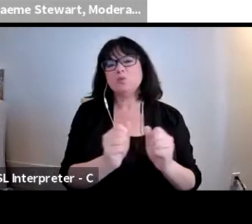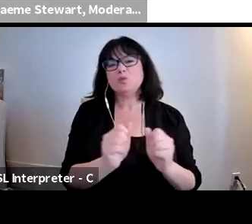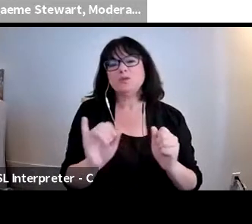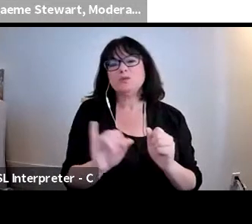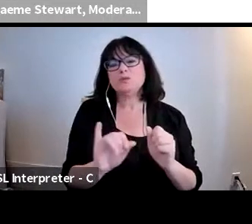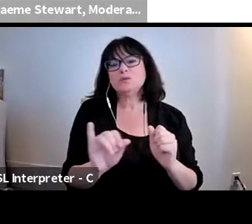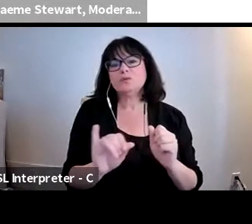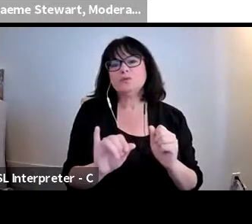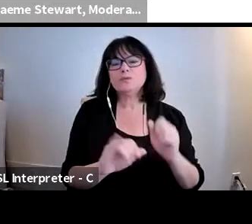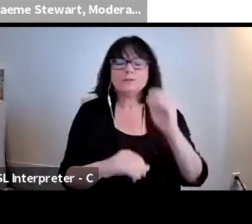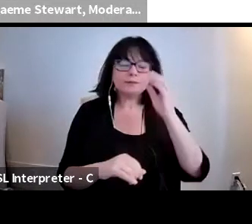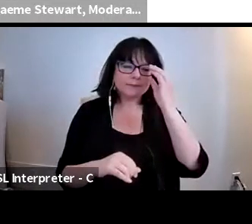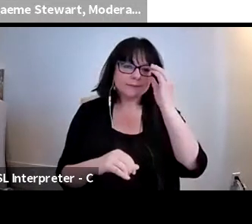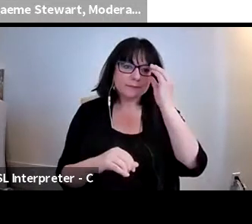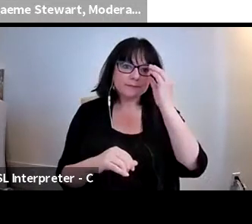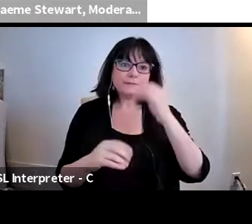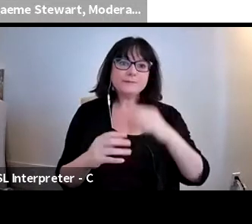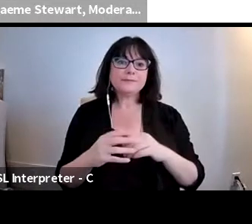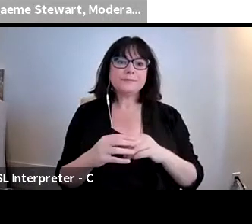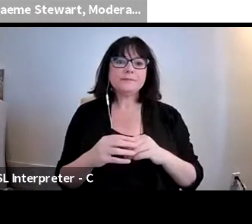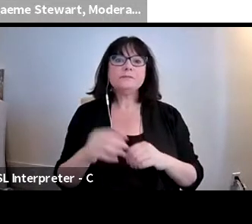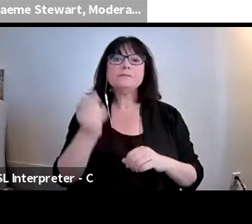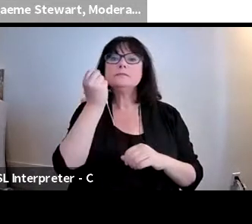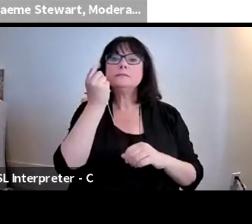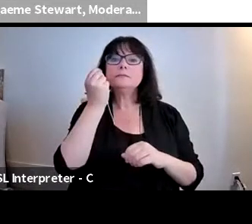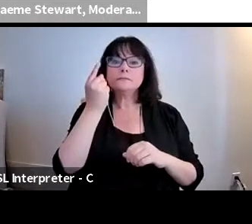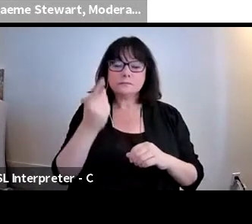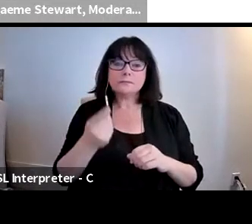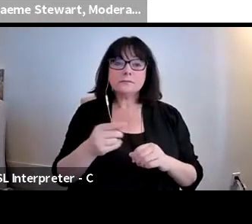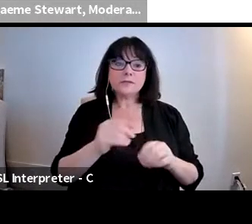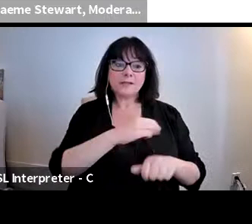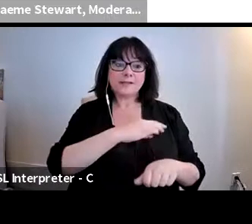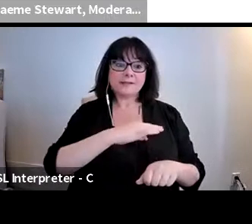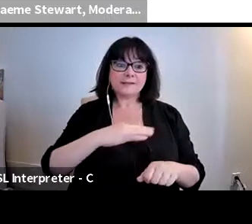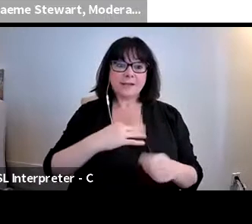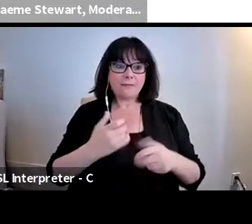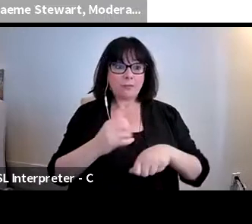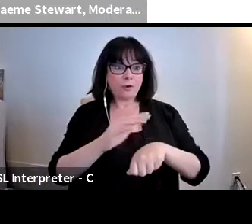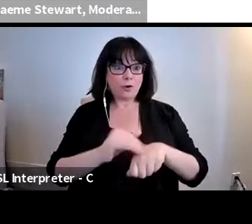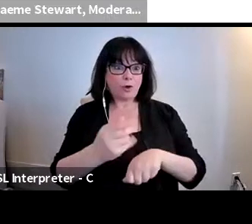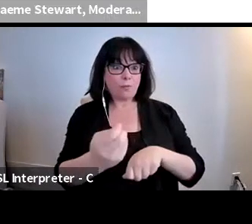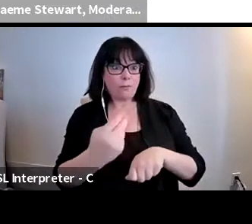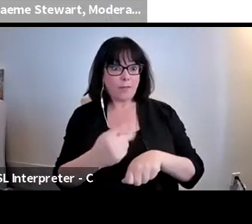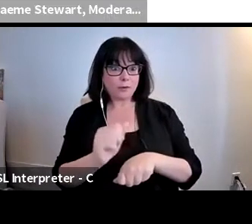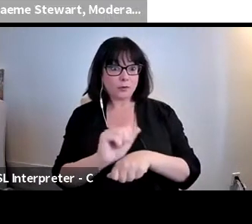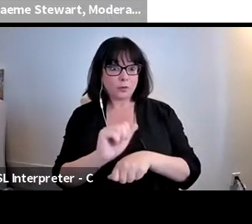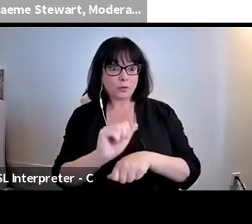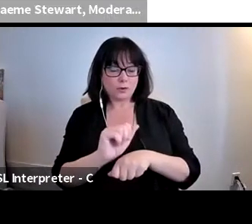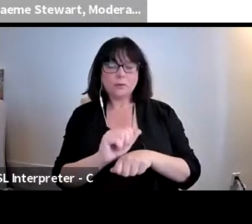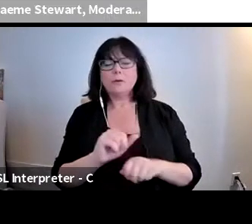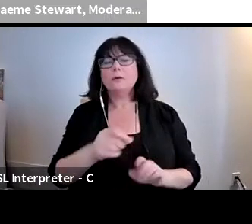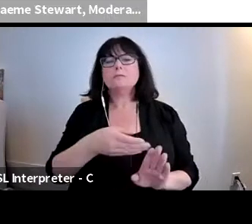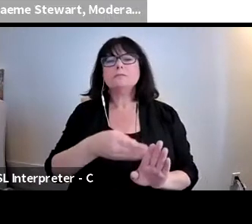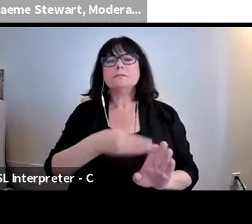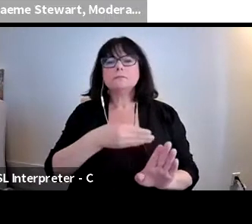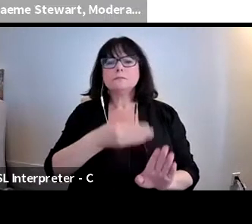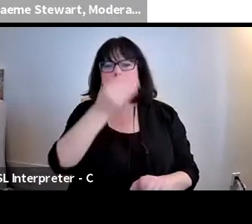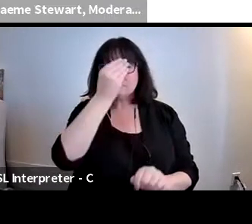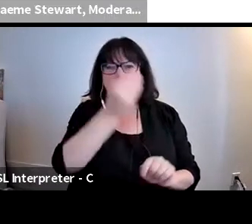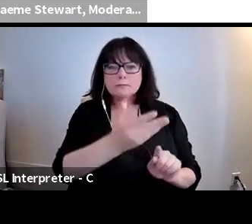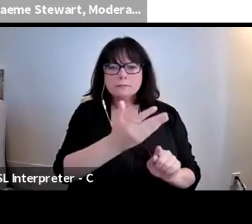any individual staff notice, but we would also need to talk with individual staff as we